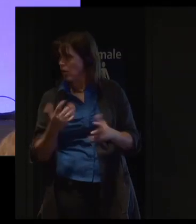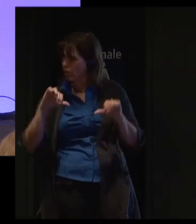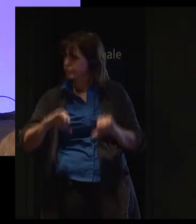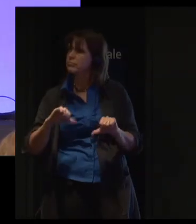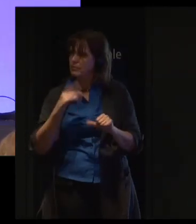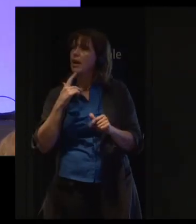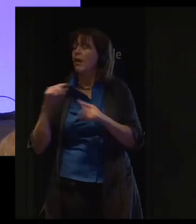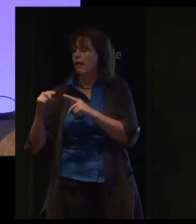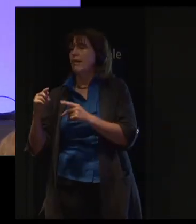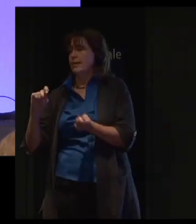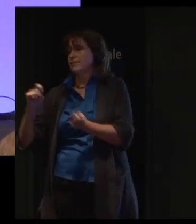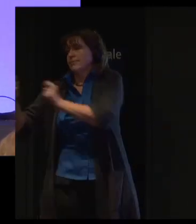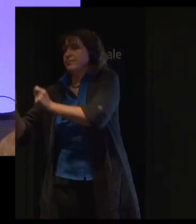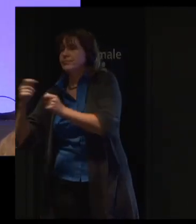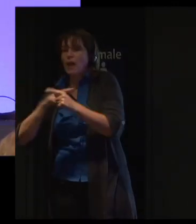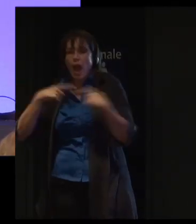Arena.